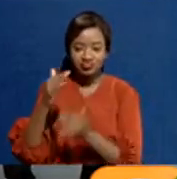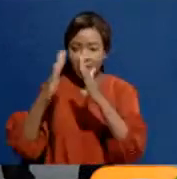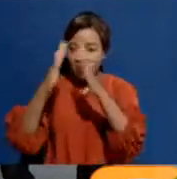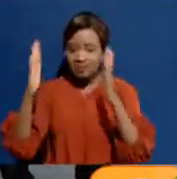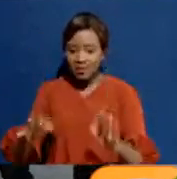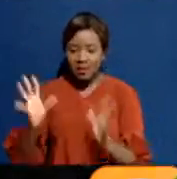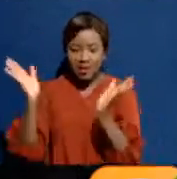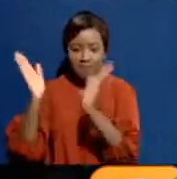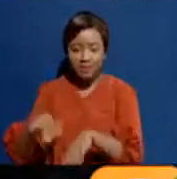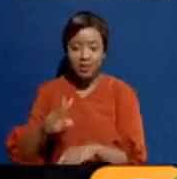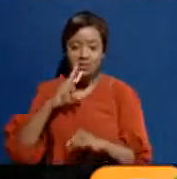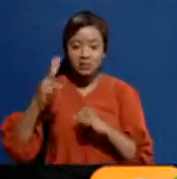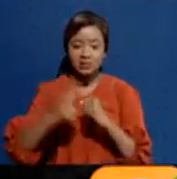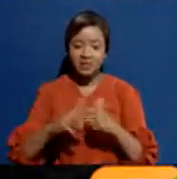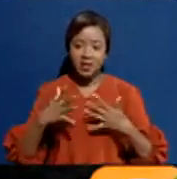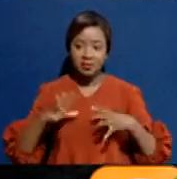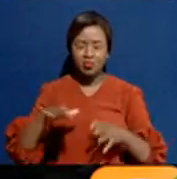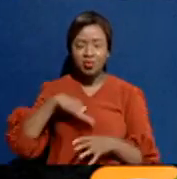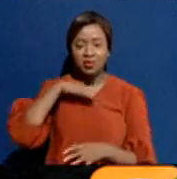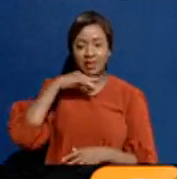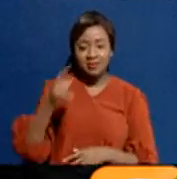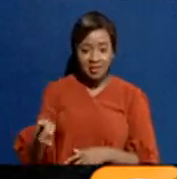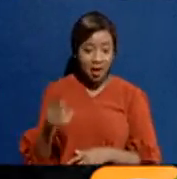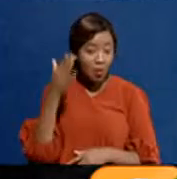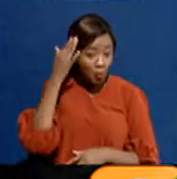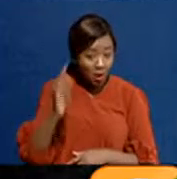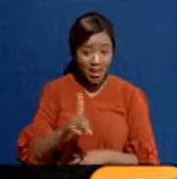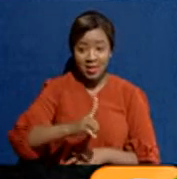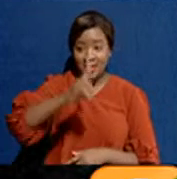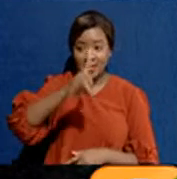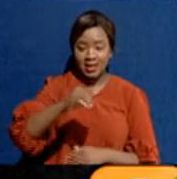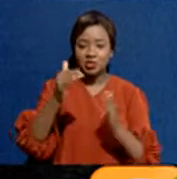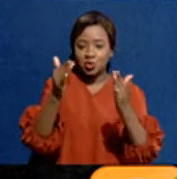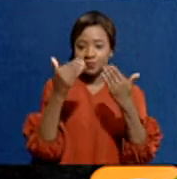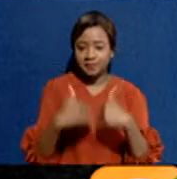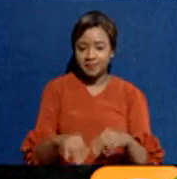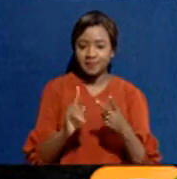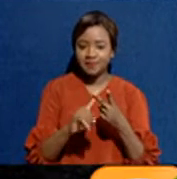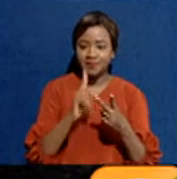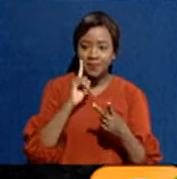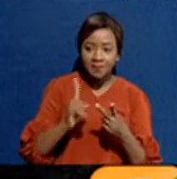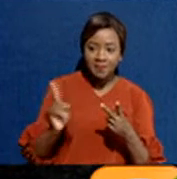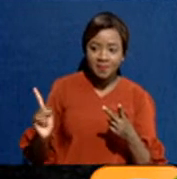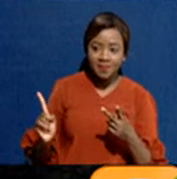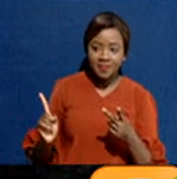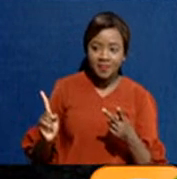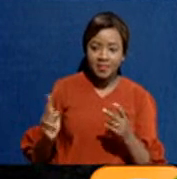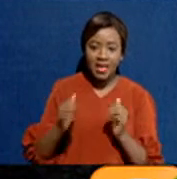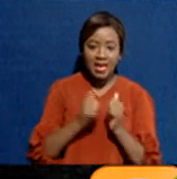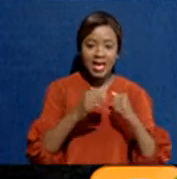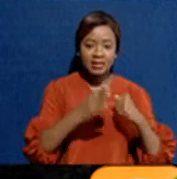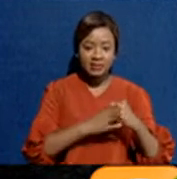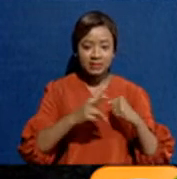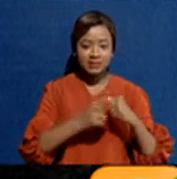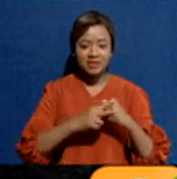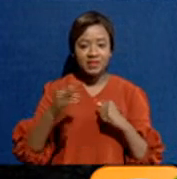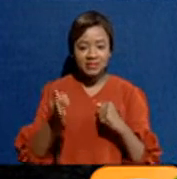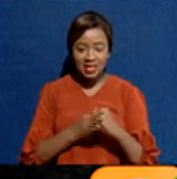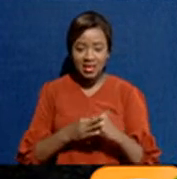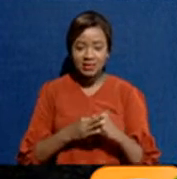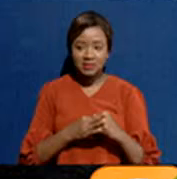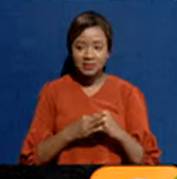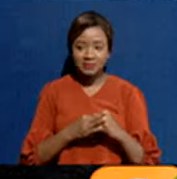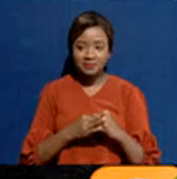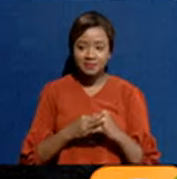700 deaths reported. Just think about that, even as we move on to the next one. In 1978, in Guyana, South America, one of